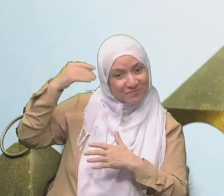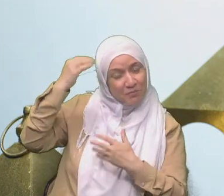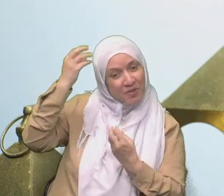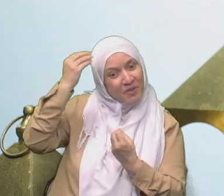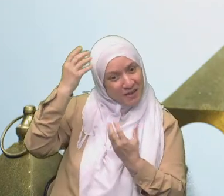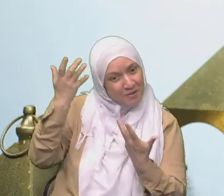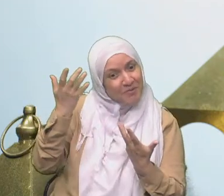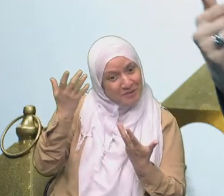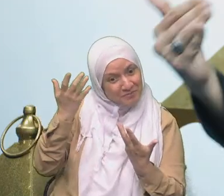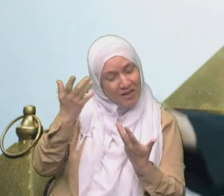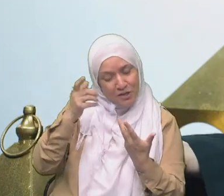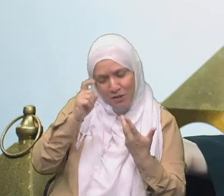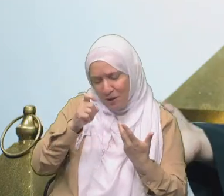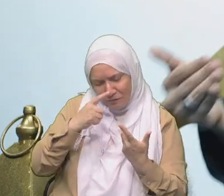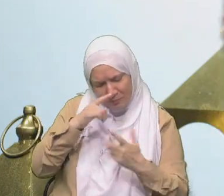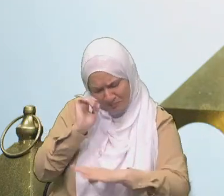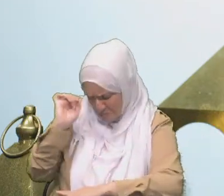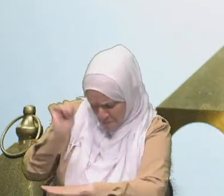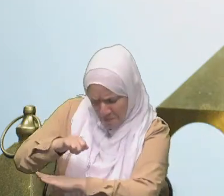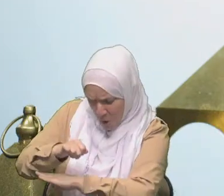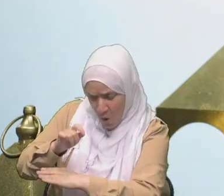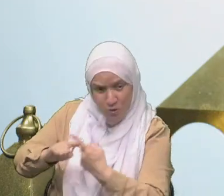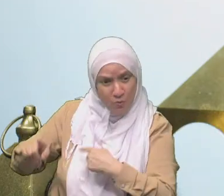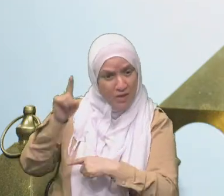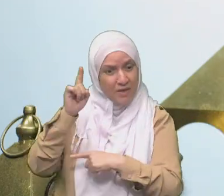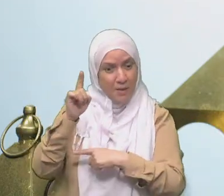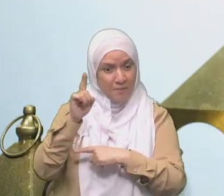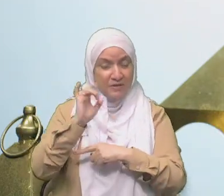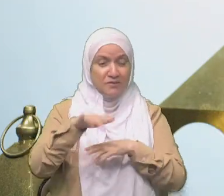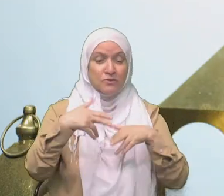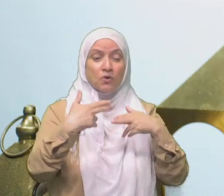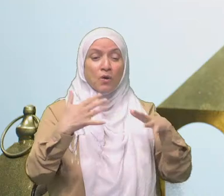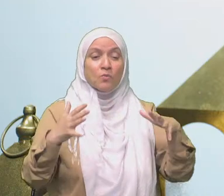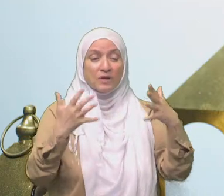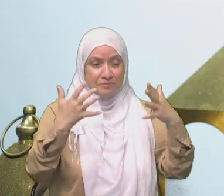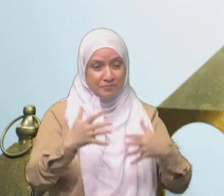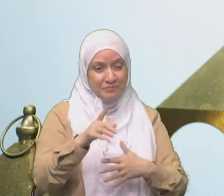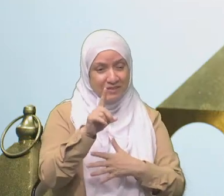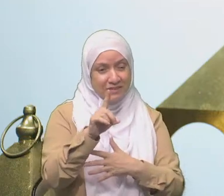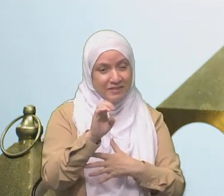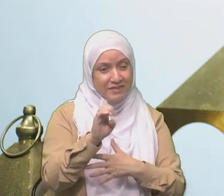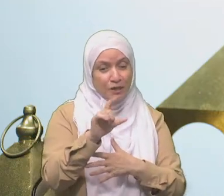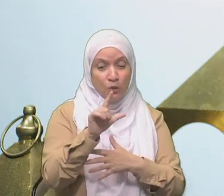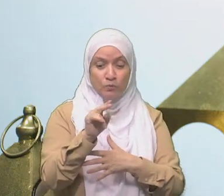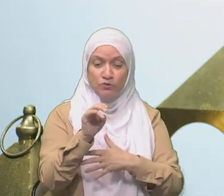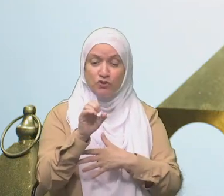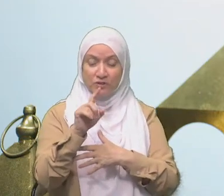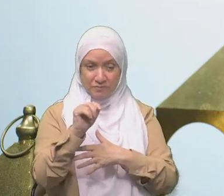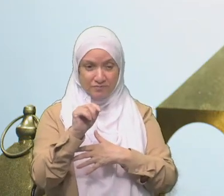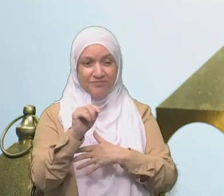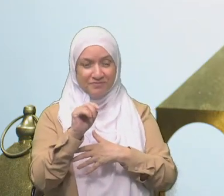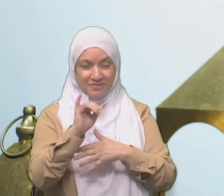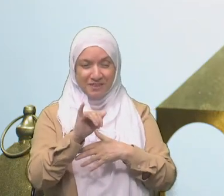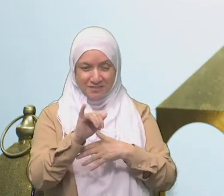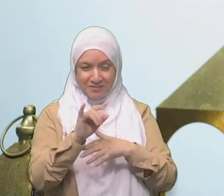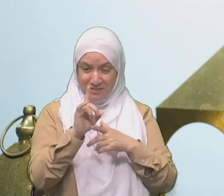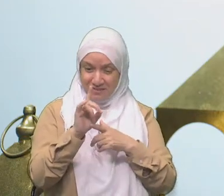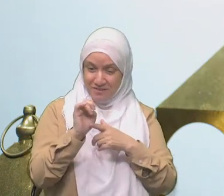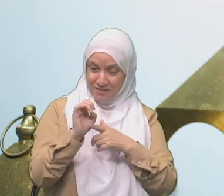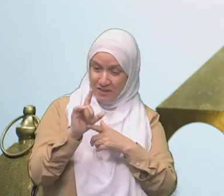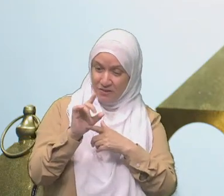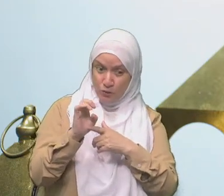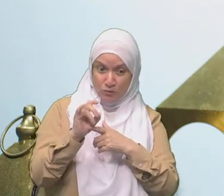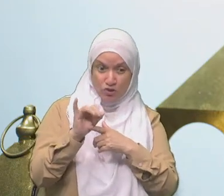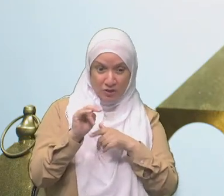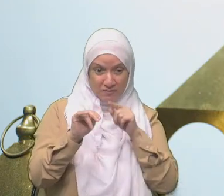Him, that is nothing but delusion. When you are taking steps towards Allah subhanahu wa ta'ala while also expecting Allah subhanahu wa